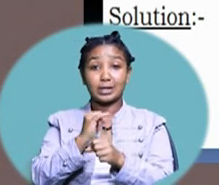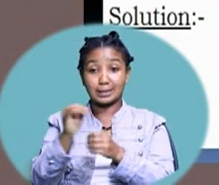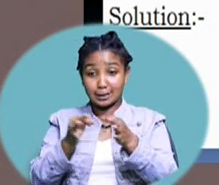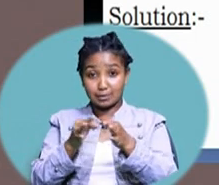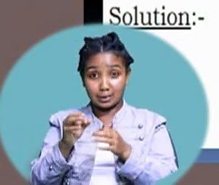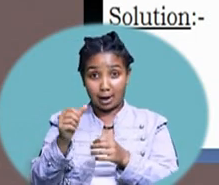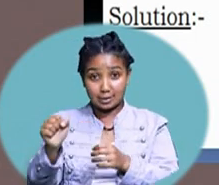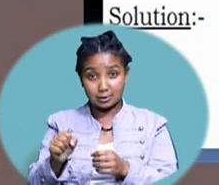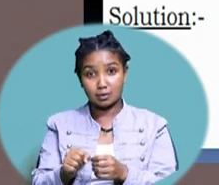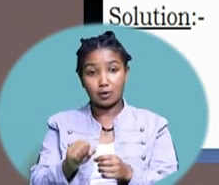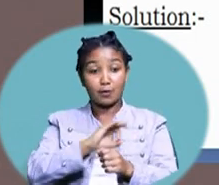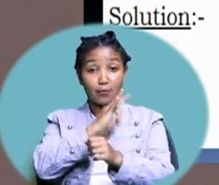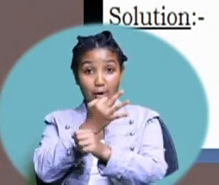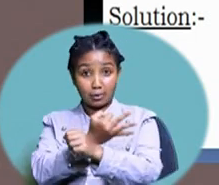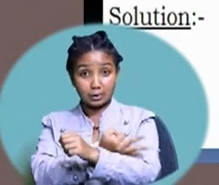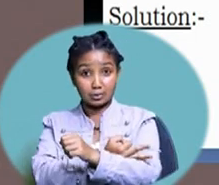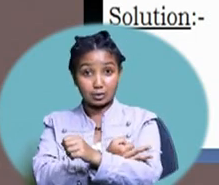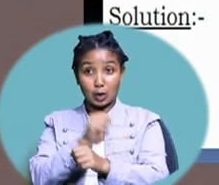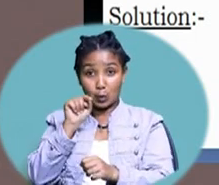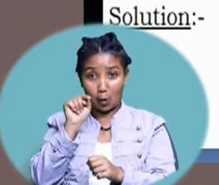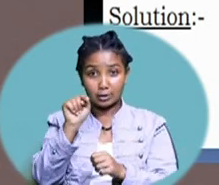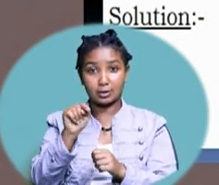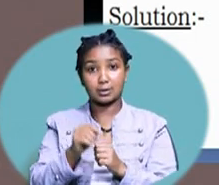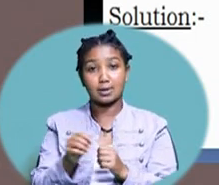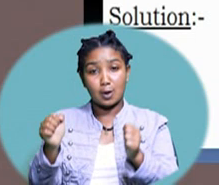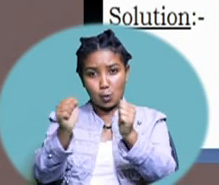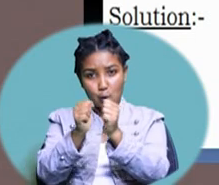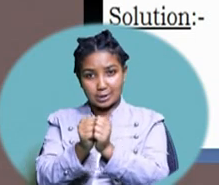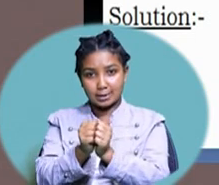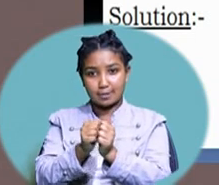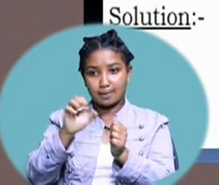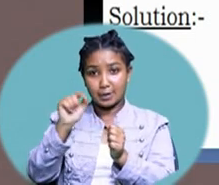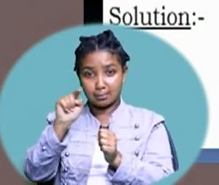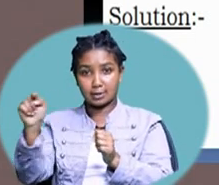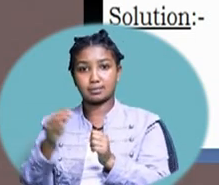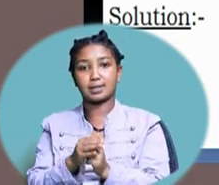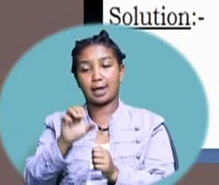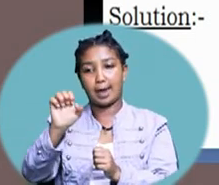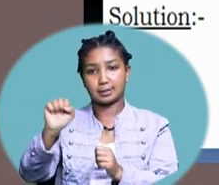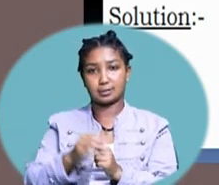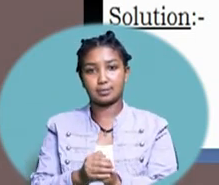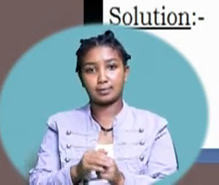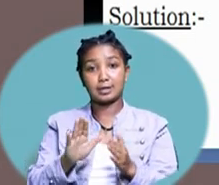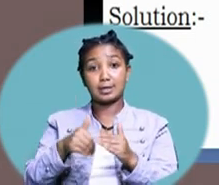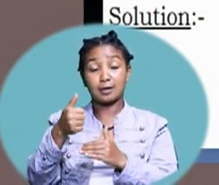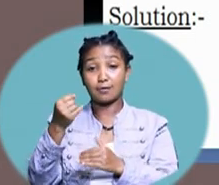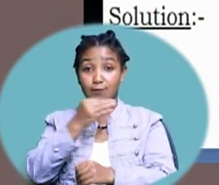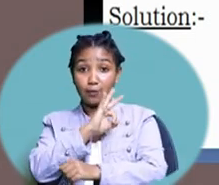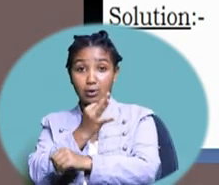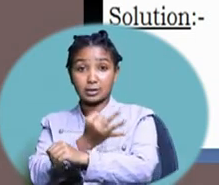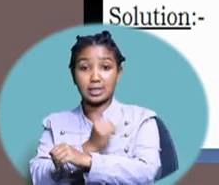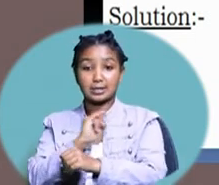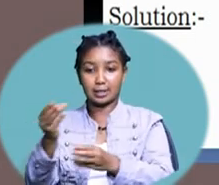the mathematical expression of work. Work is expressed as force dotted